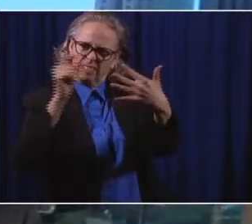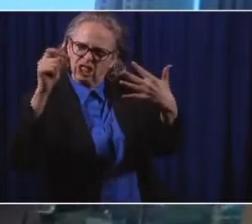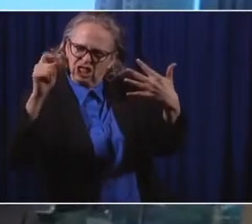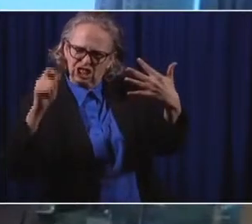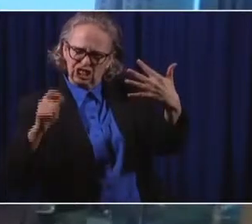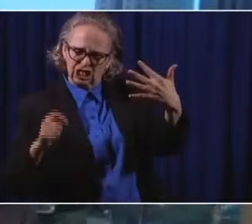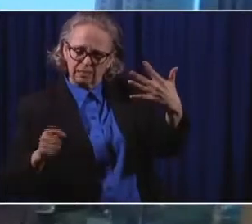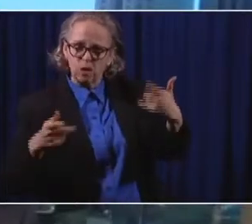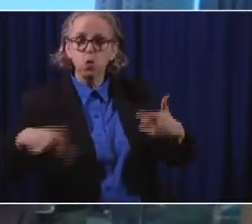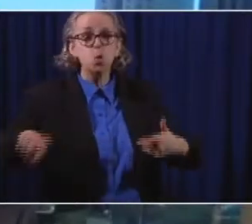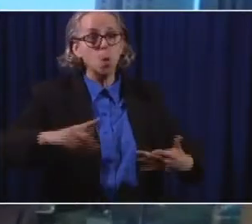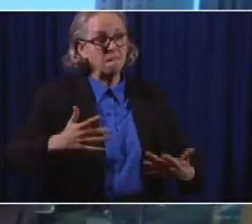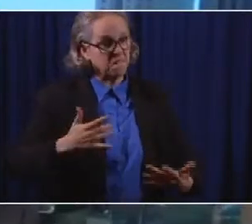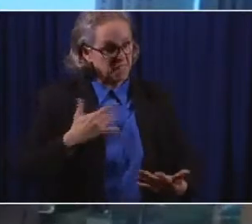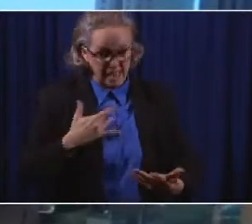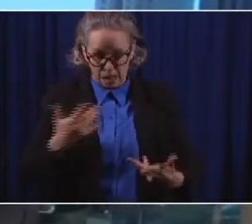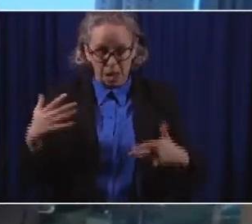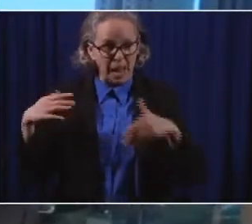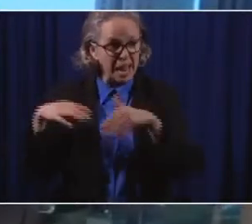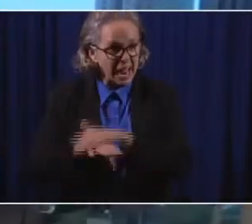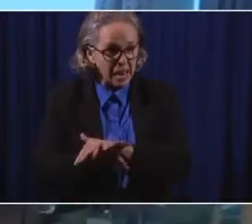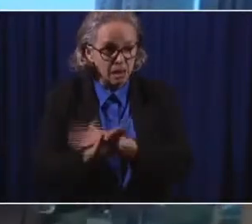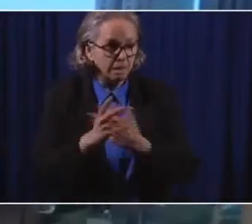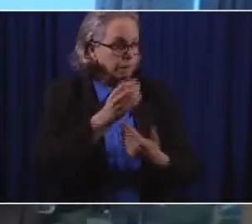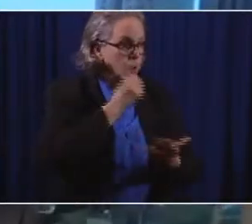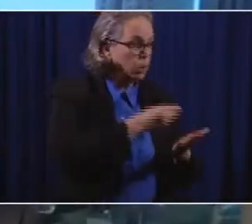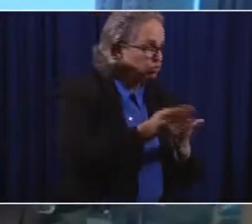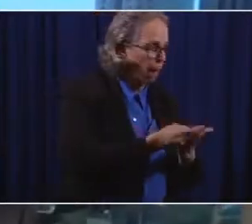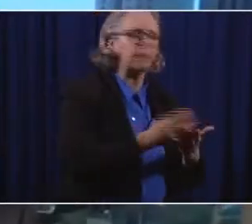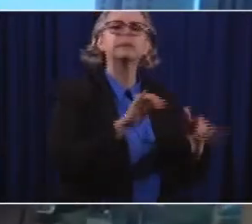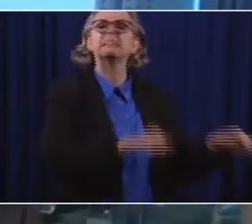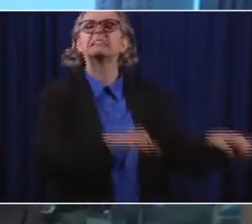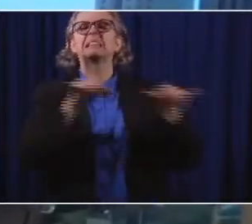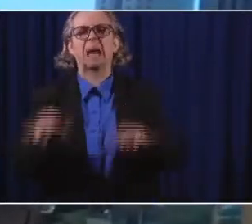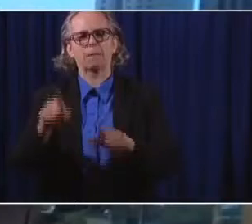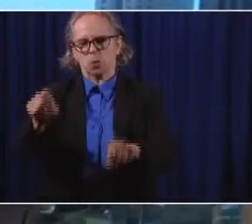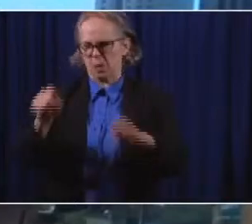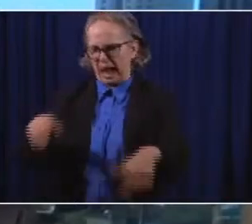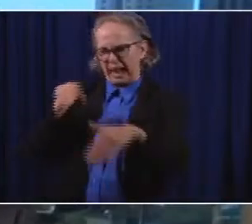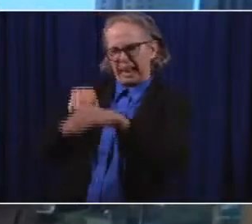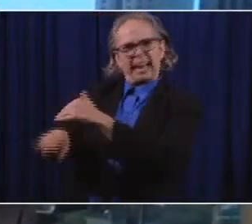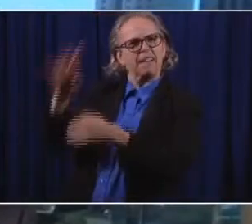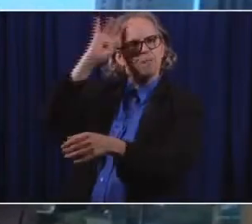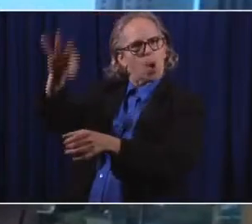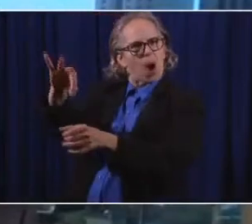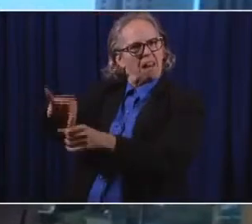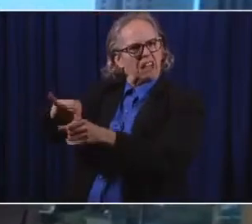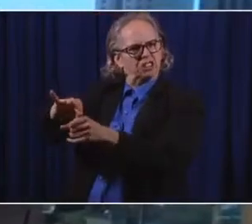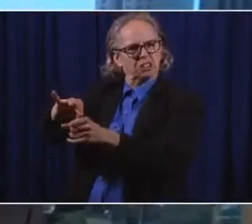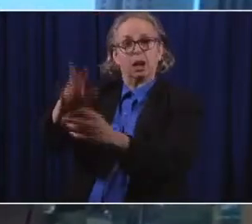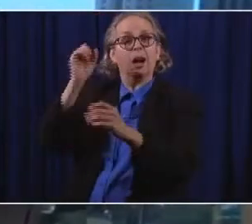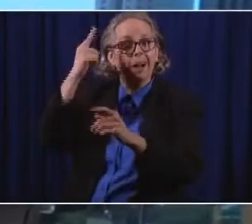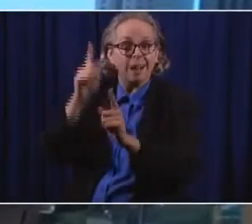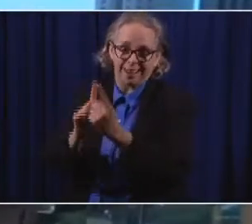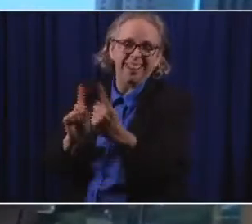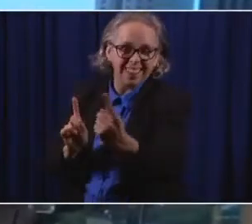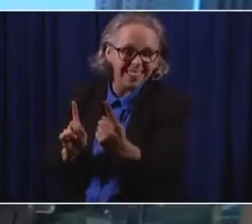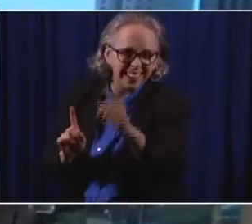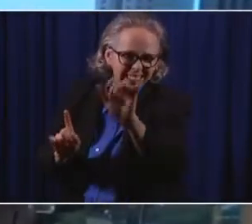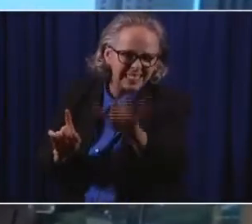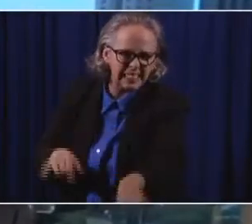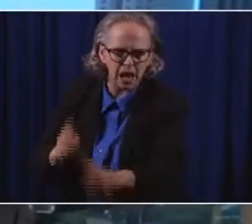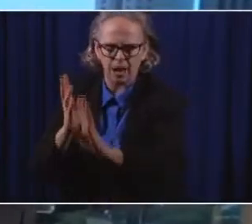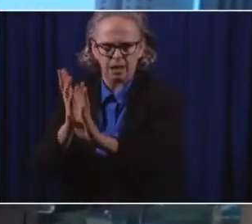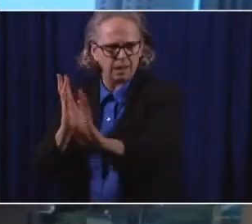your polling location. A lot of the same precautions are in place. You're going to see 6 feet of social distancing. You're going to see personal protective equipment